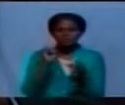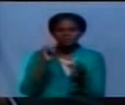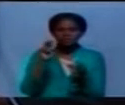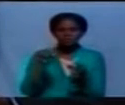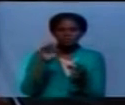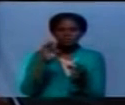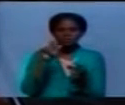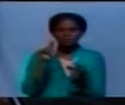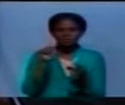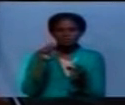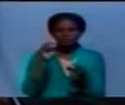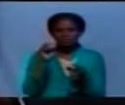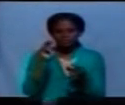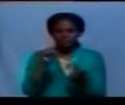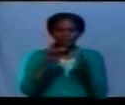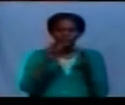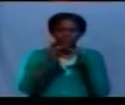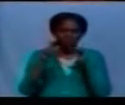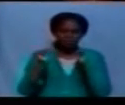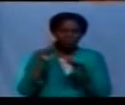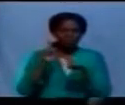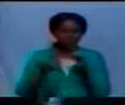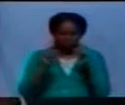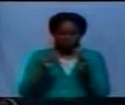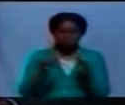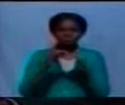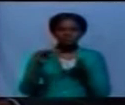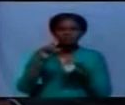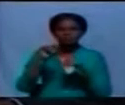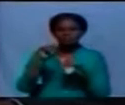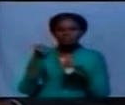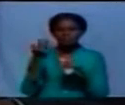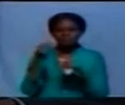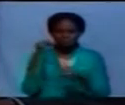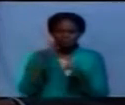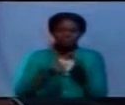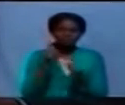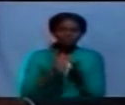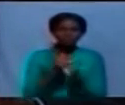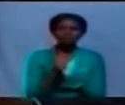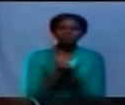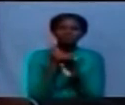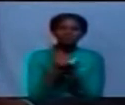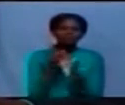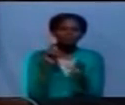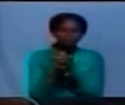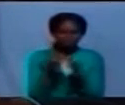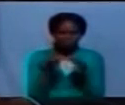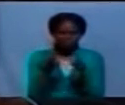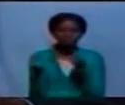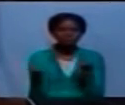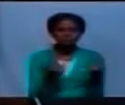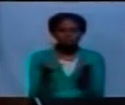not go to those elevated levels that we saw at the end of 2015, which precipitated this tight liquidity situation,